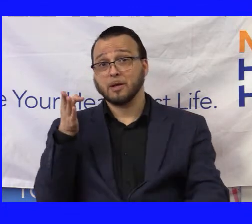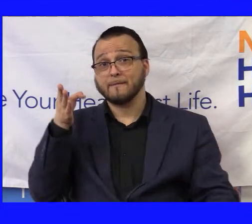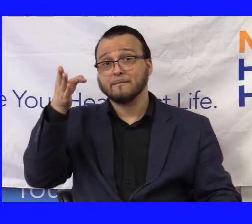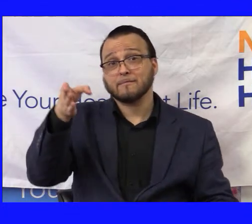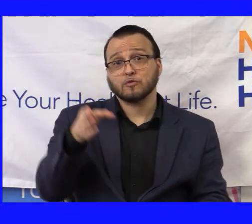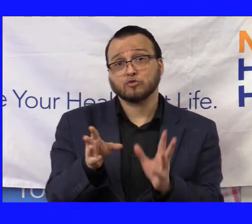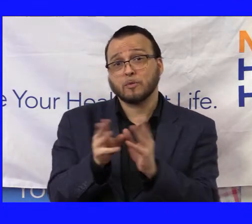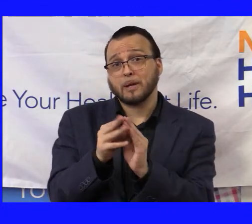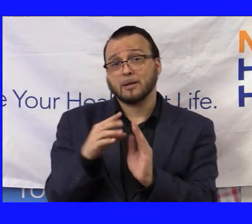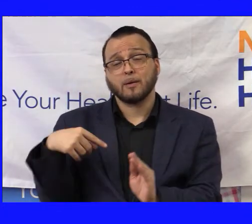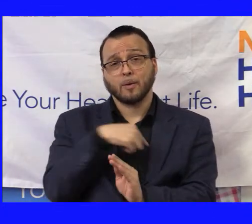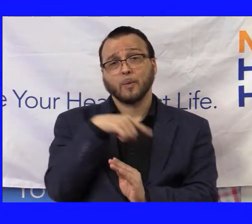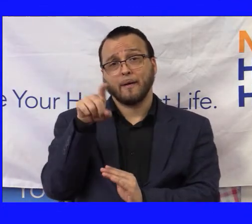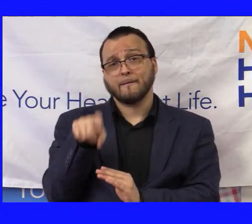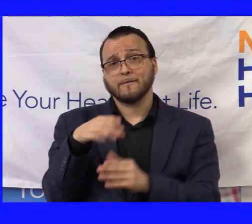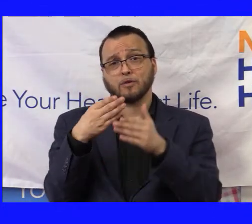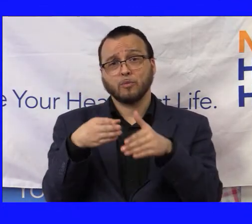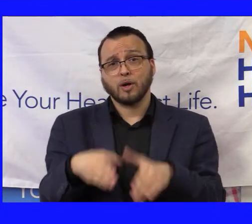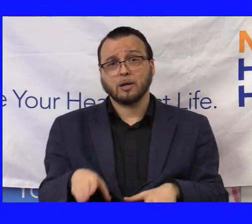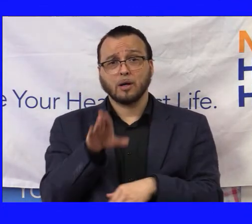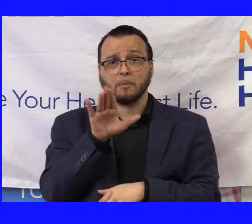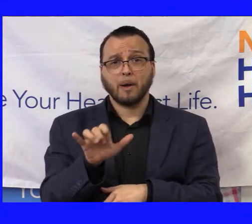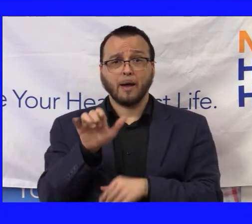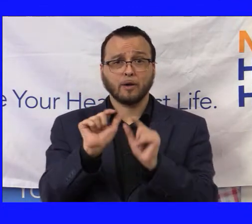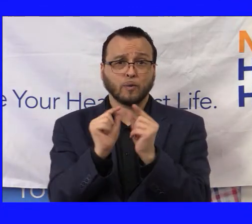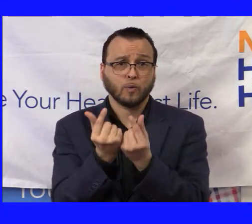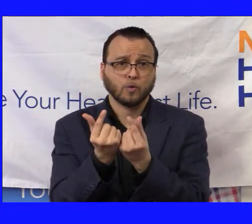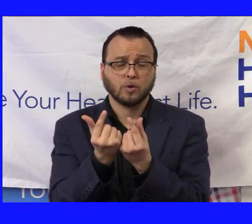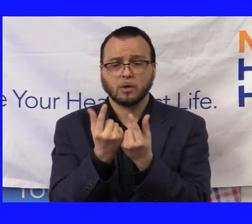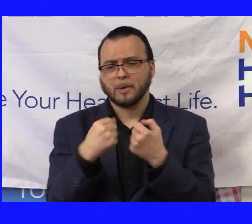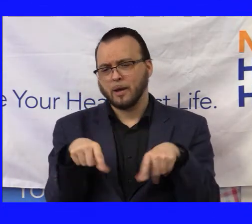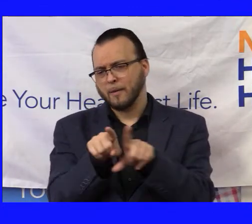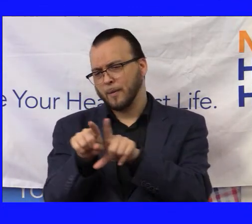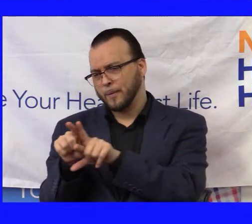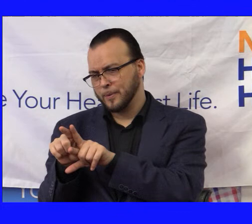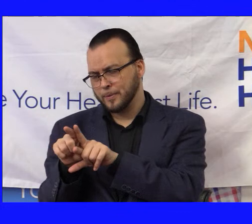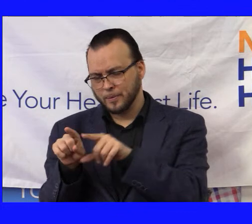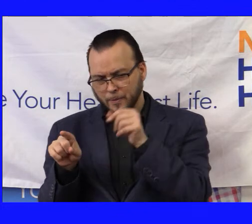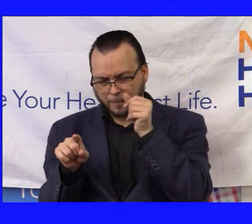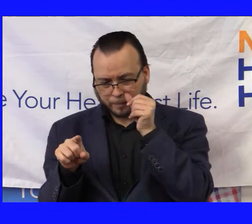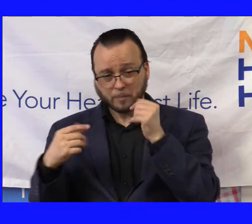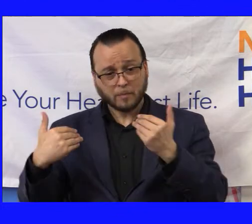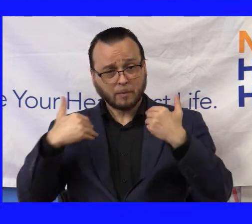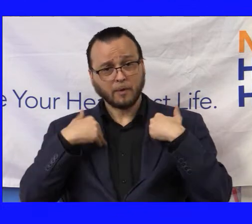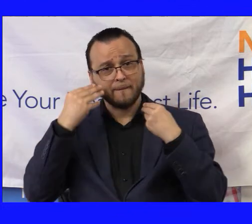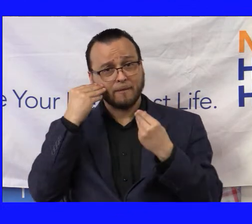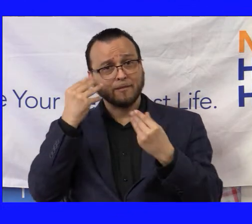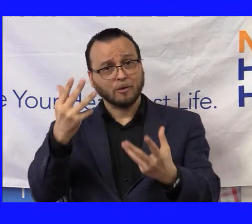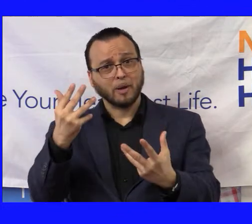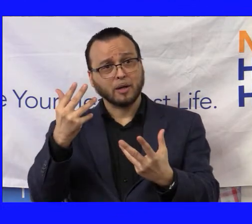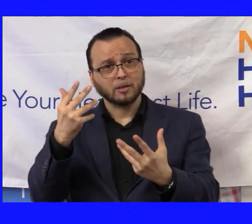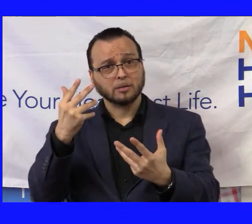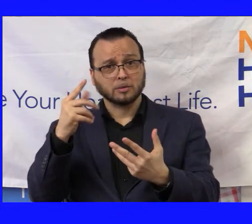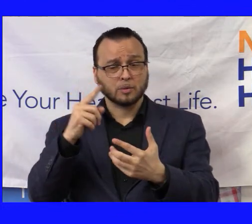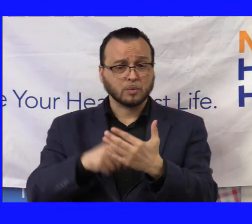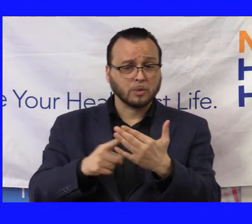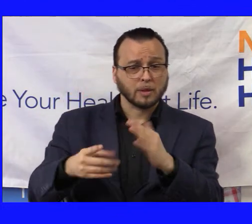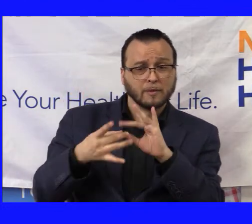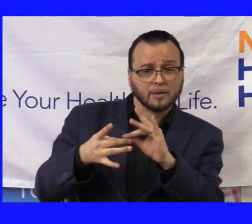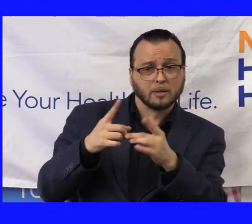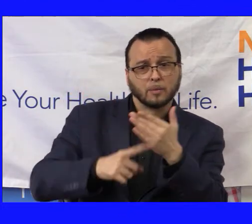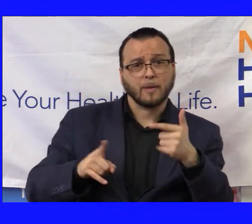we have the breakdown by groups, and also have information on what the affiliate are doing